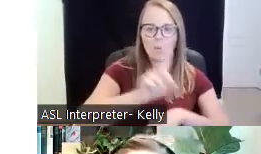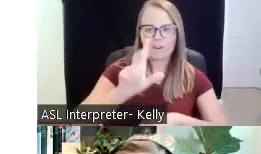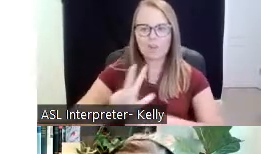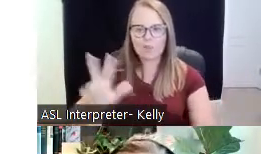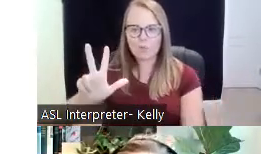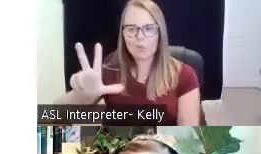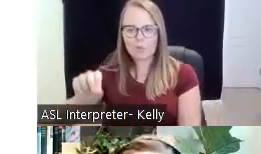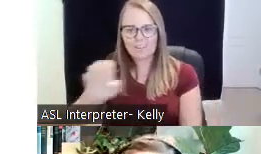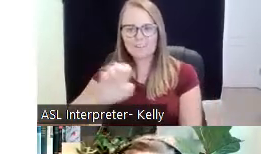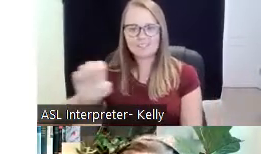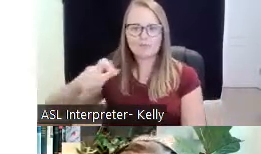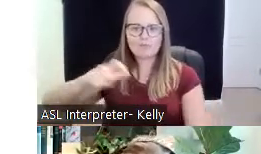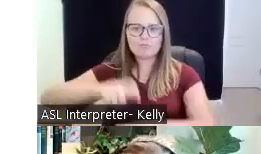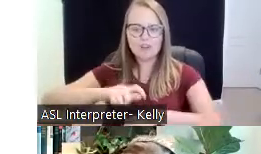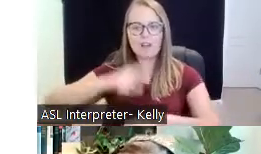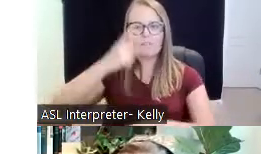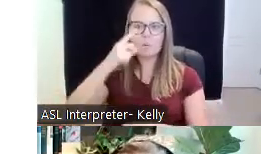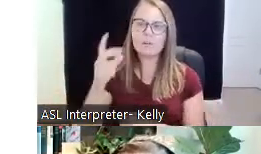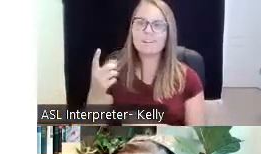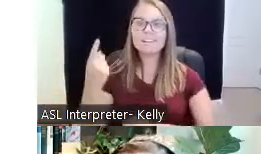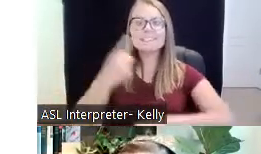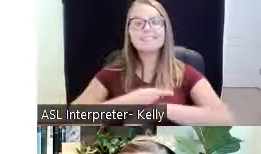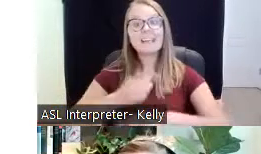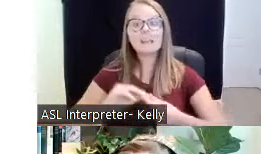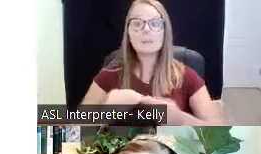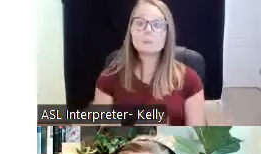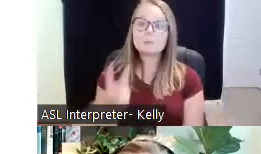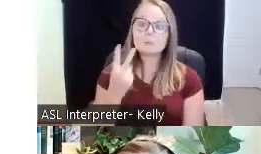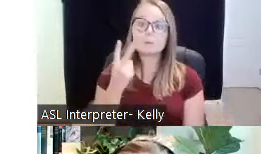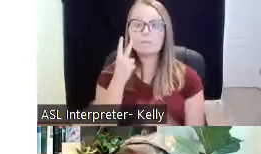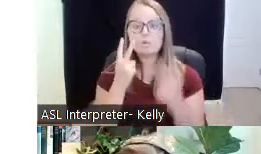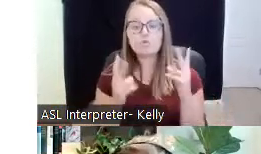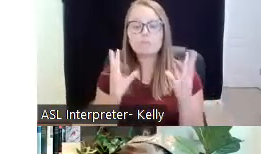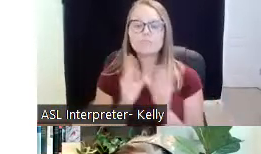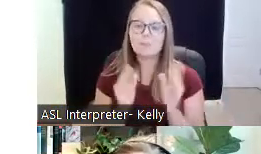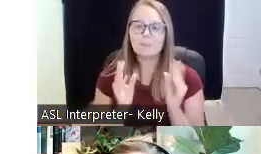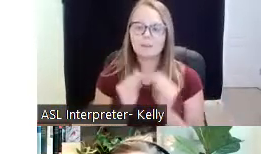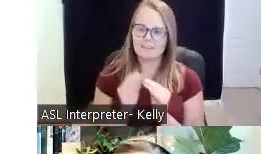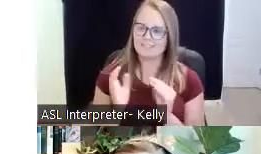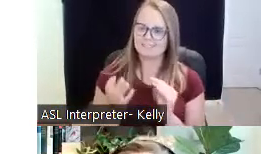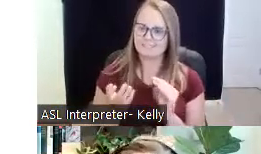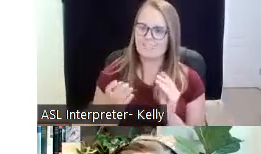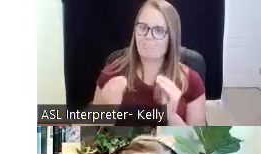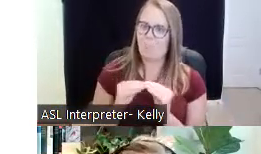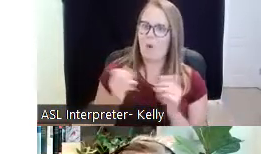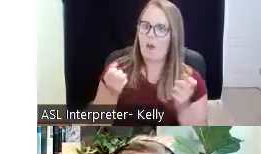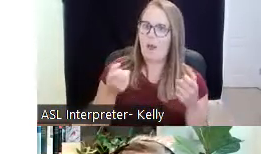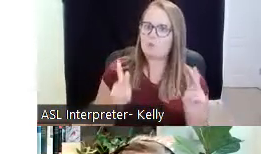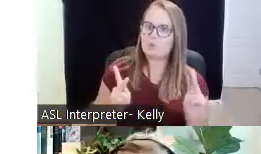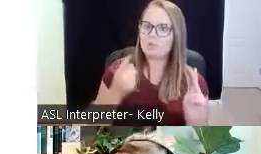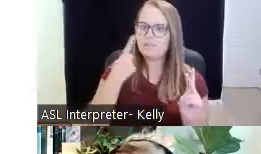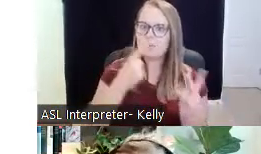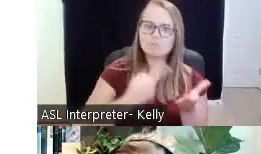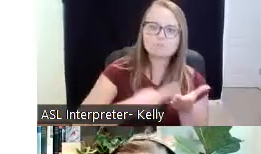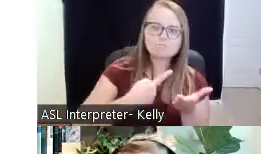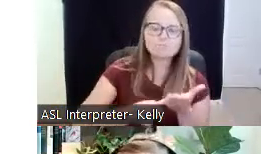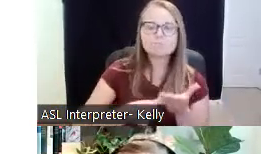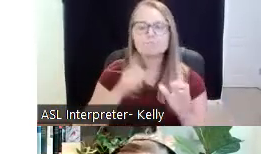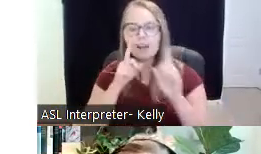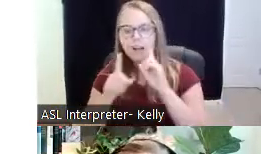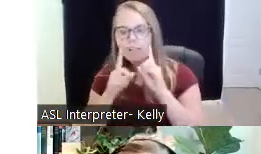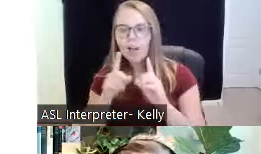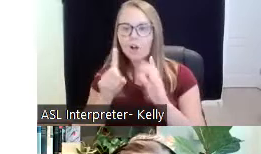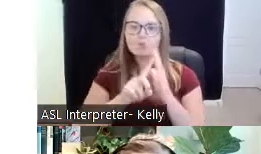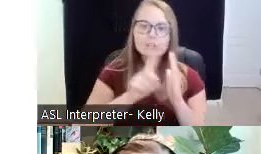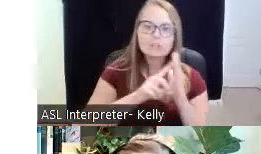p.m. Eastern time for day 2 of the virtual summit. That'll be another opportunity for discussion and dialogue with researchers and leaders